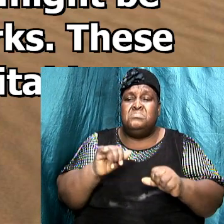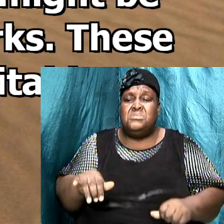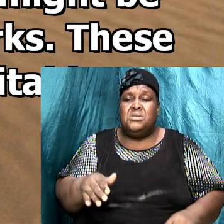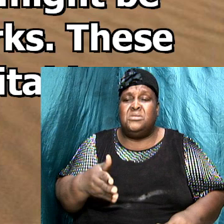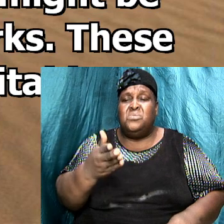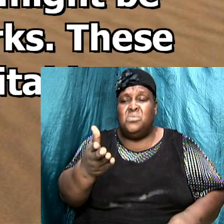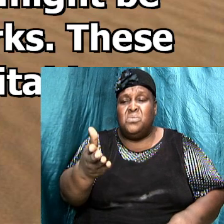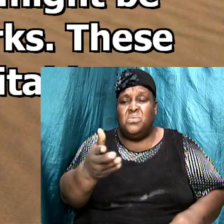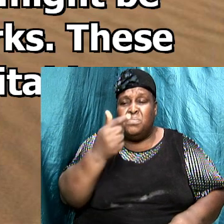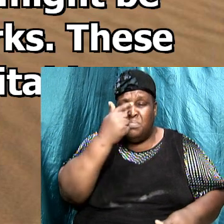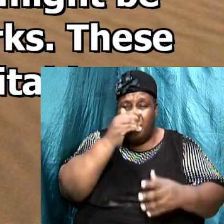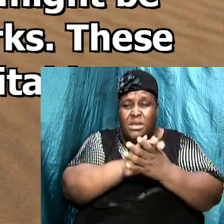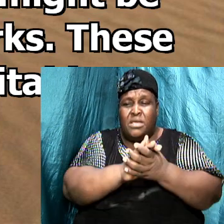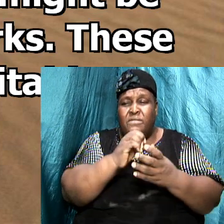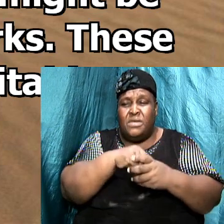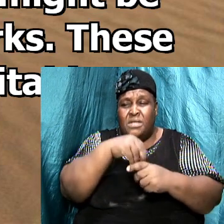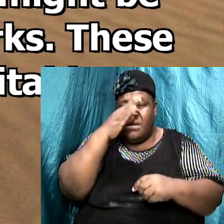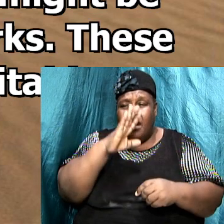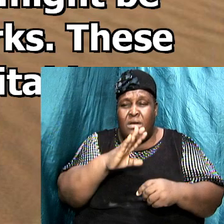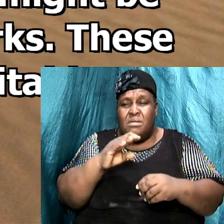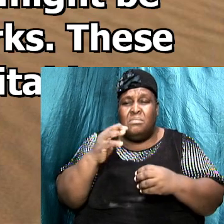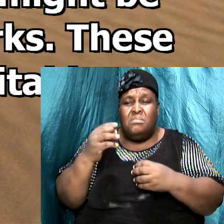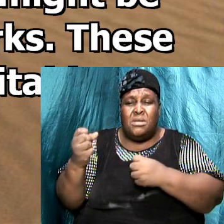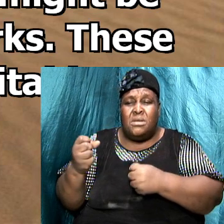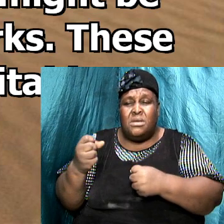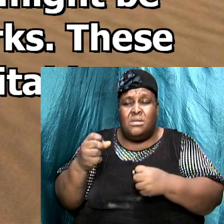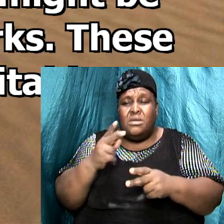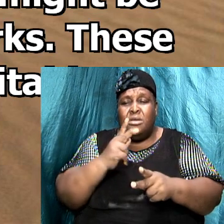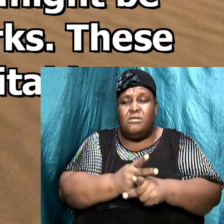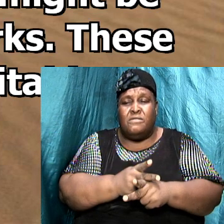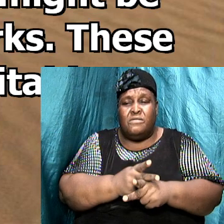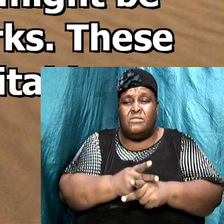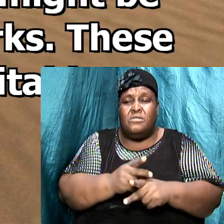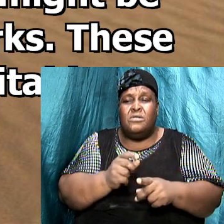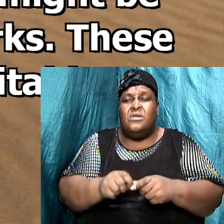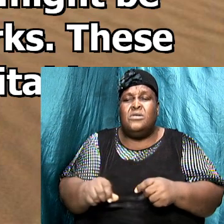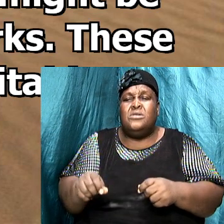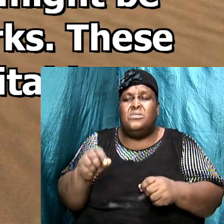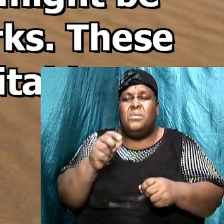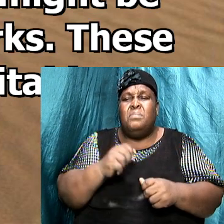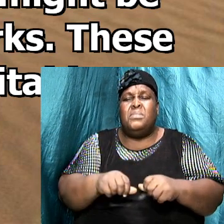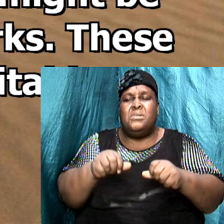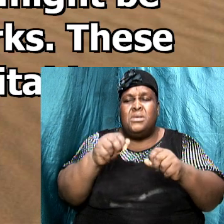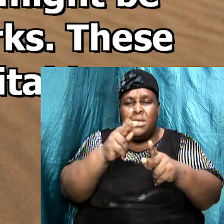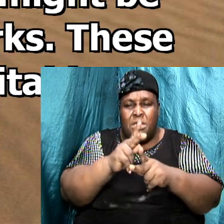they which have believed in God might be careful